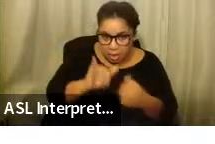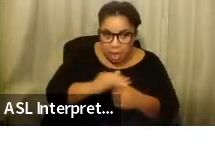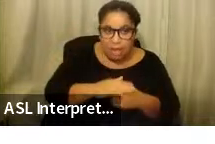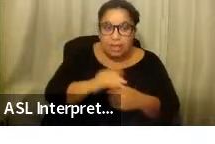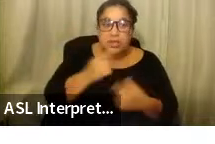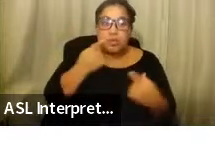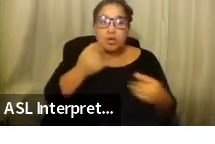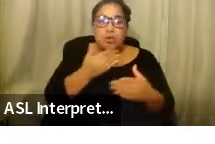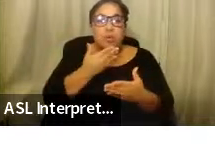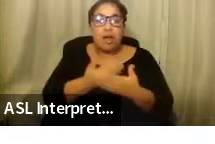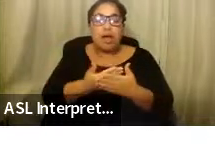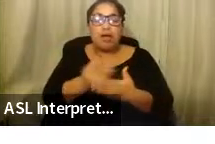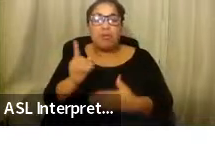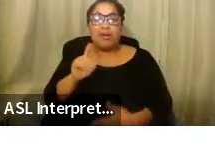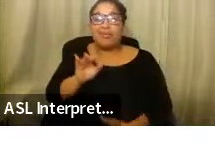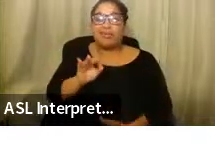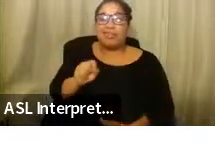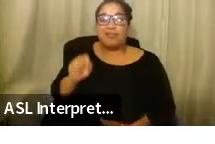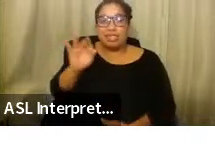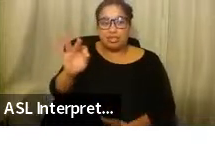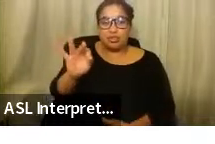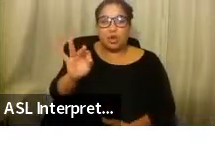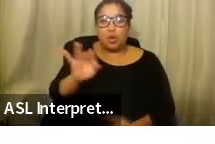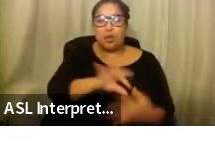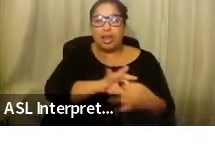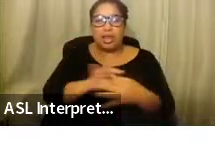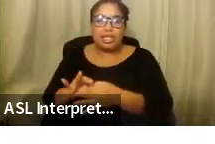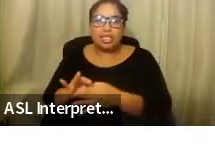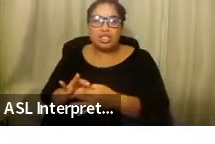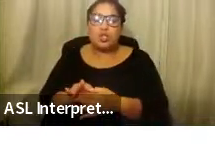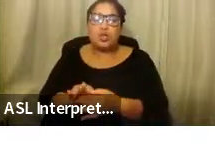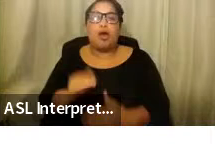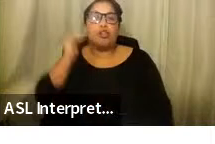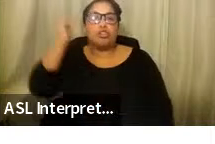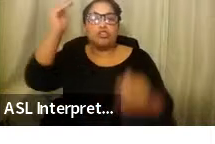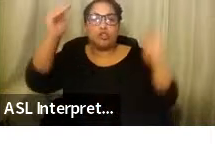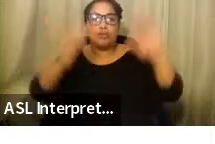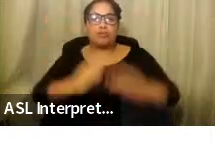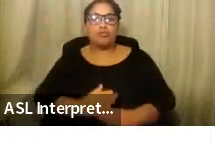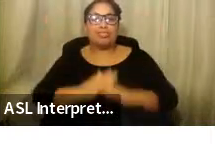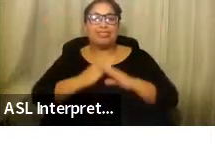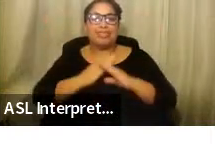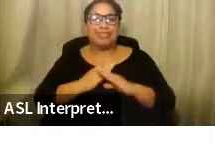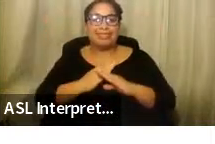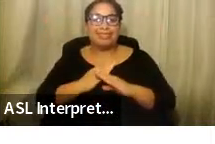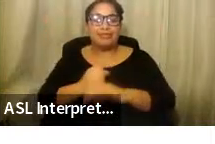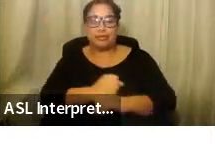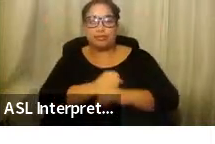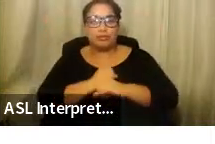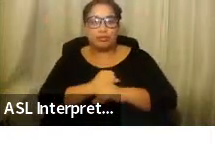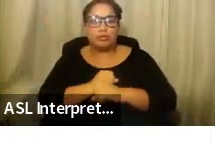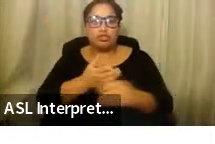worked well in San Francisco, connected to adult protective services.